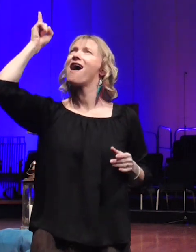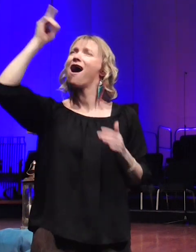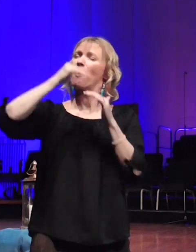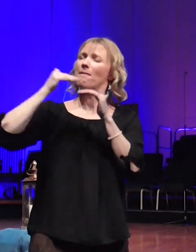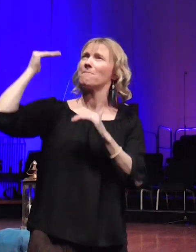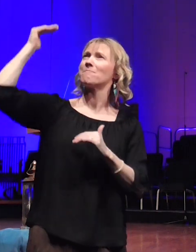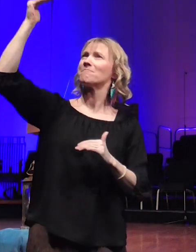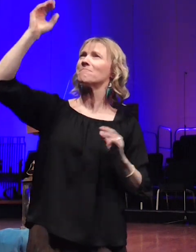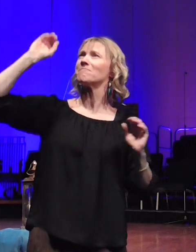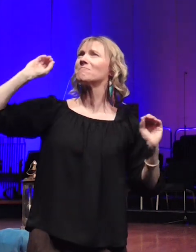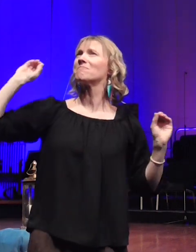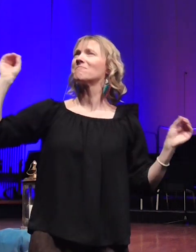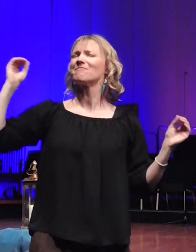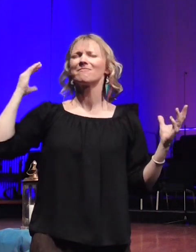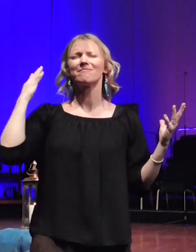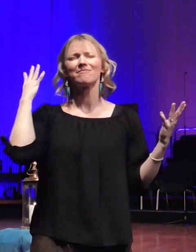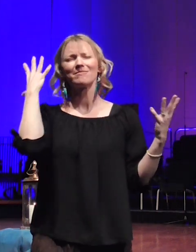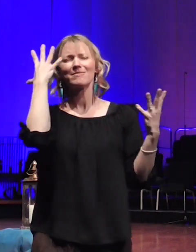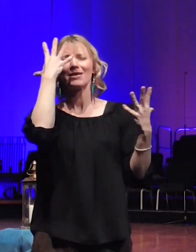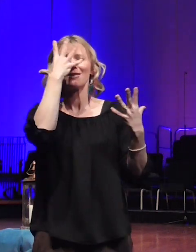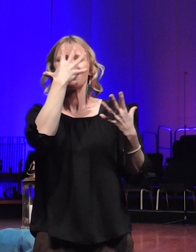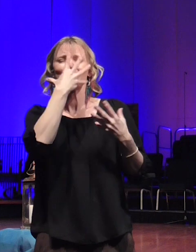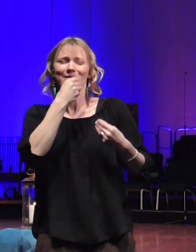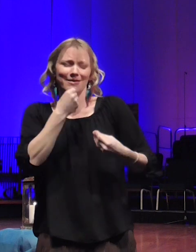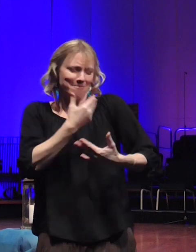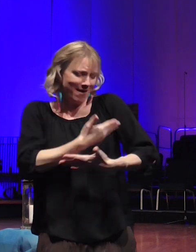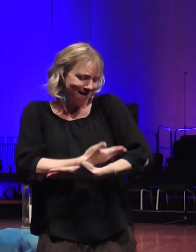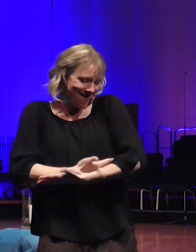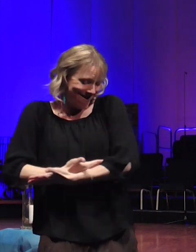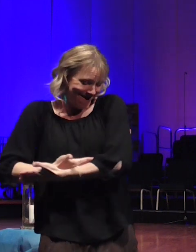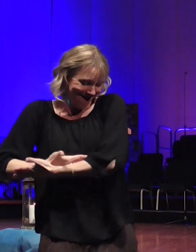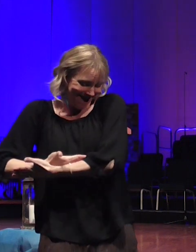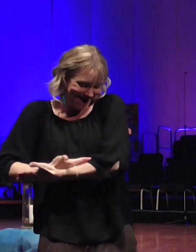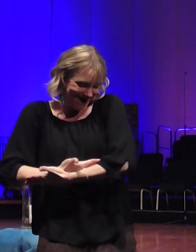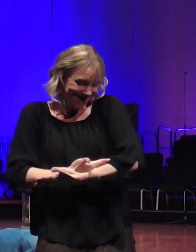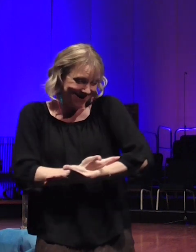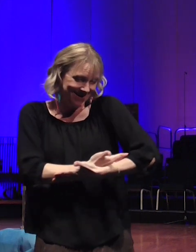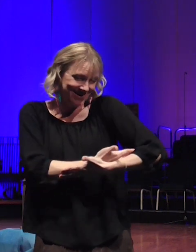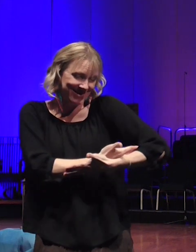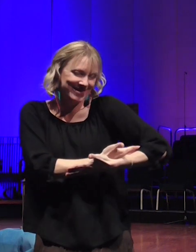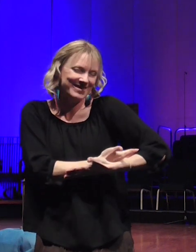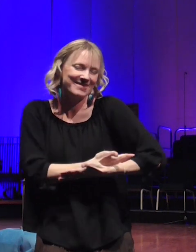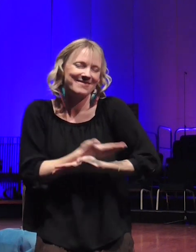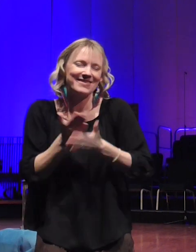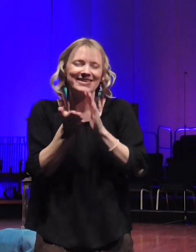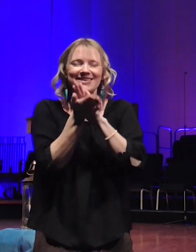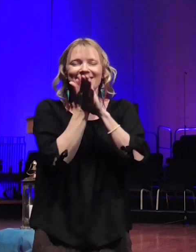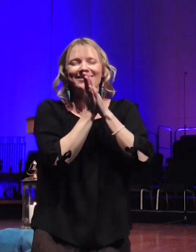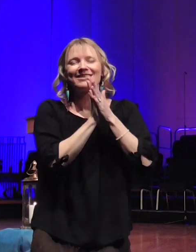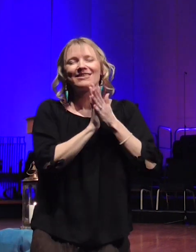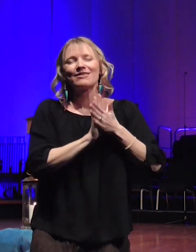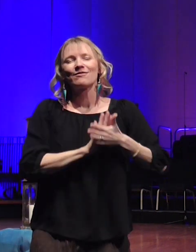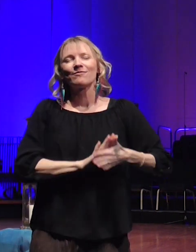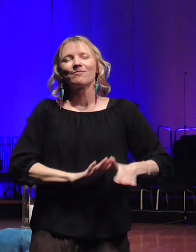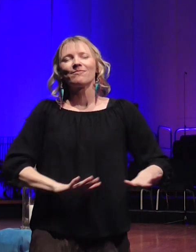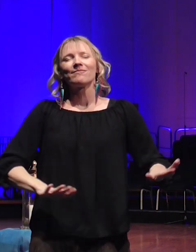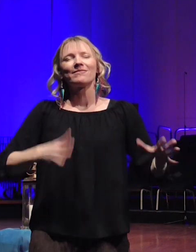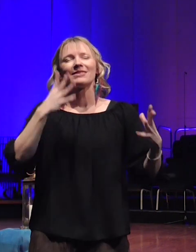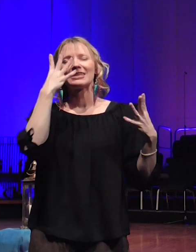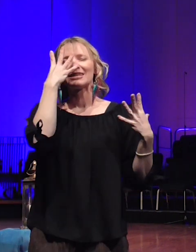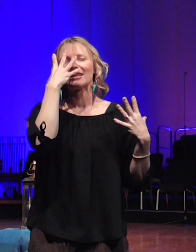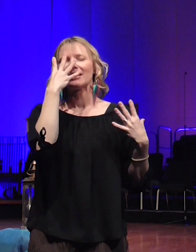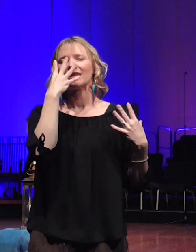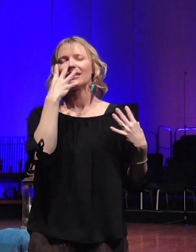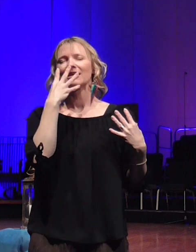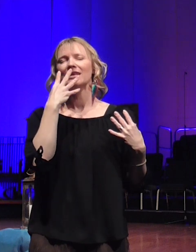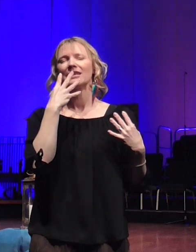It's the beauty of a baby, the serenity of sleep.